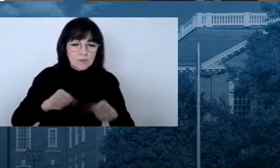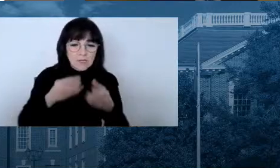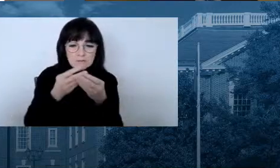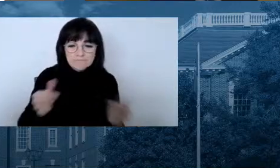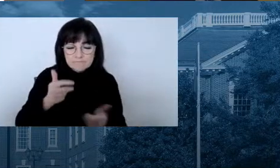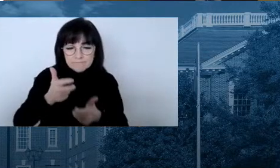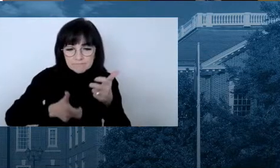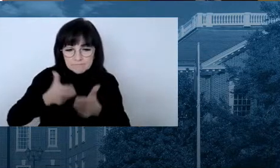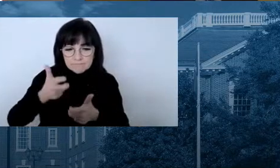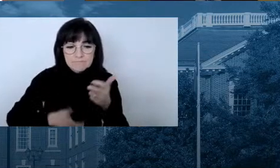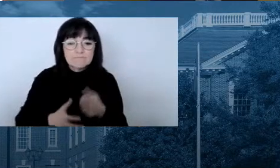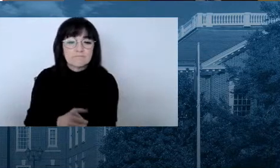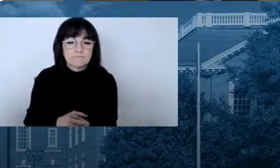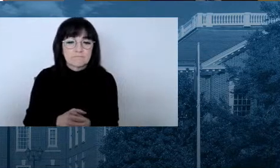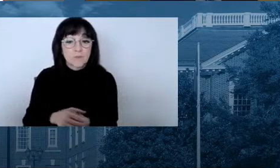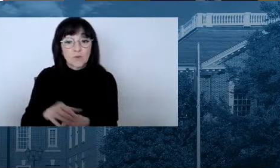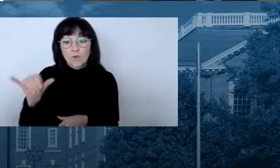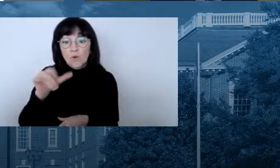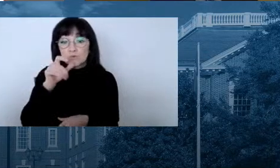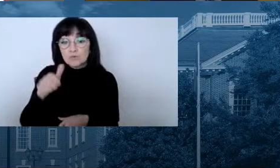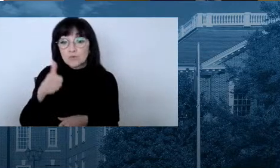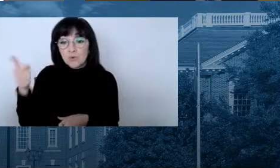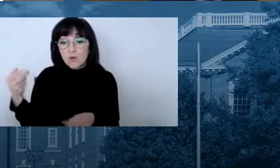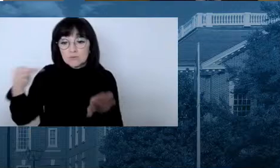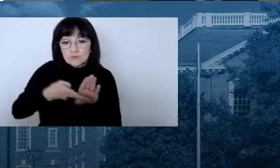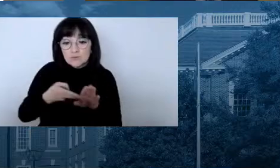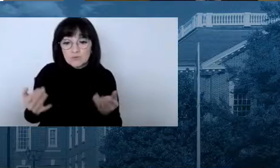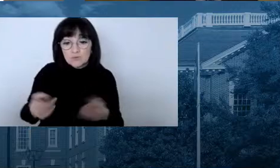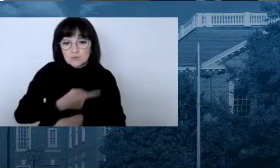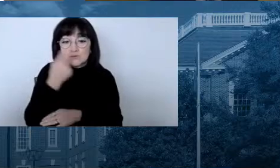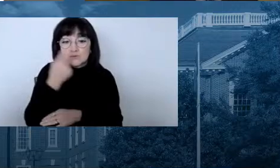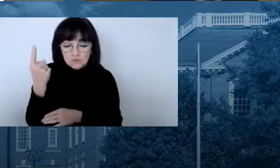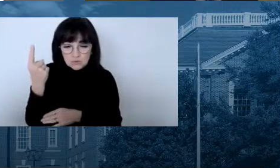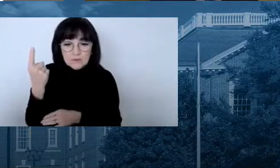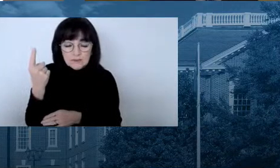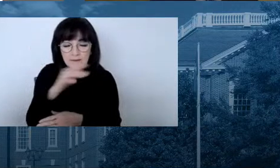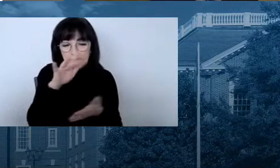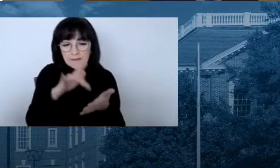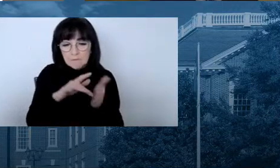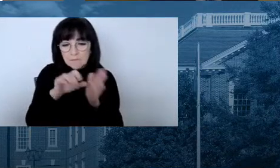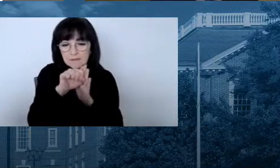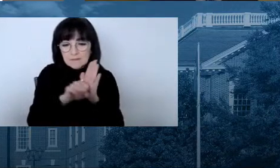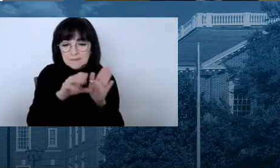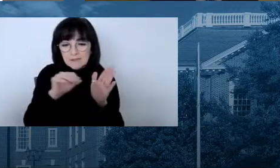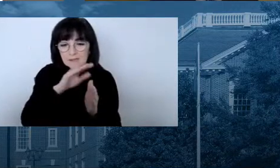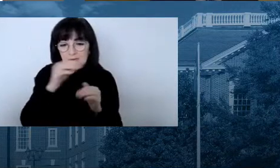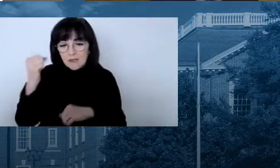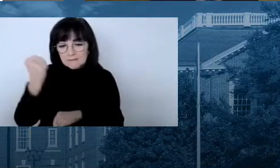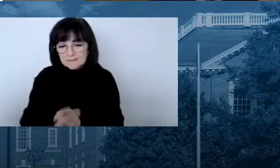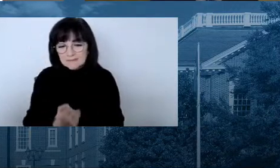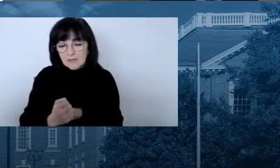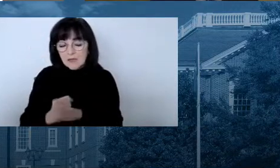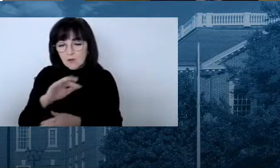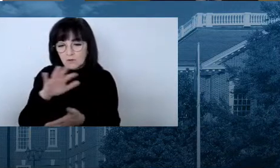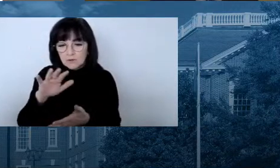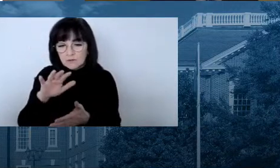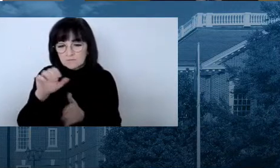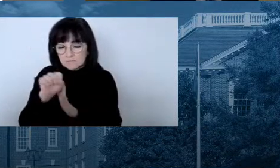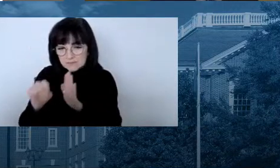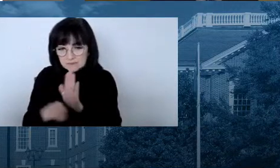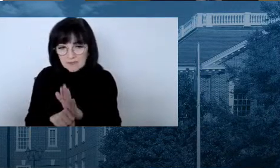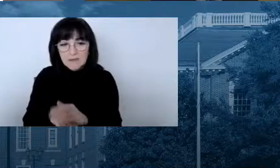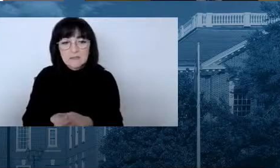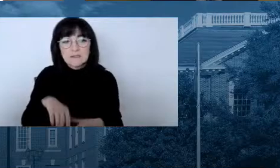our hospital partners in the mid-state and lower part of our state, the Bay Health Medical Center, Chief Medical Officer,